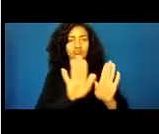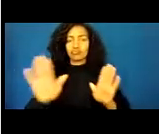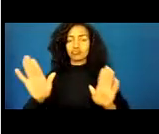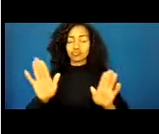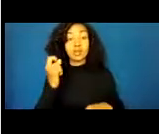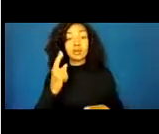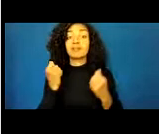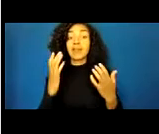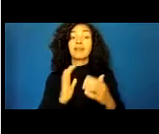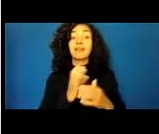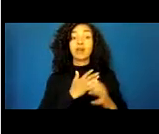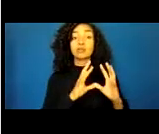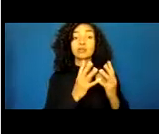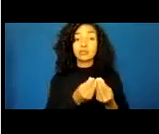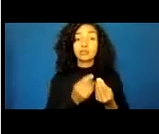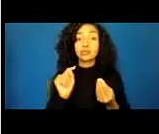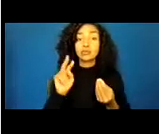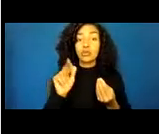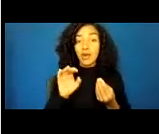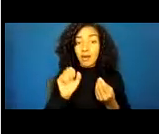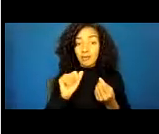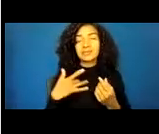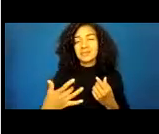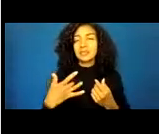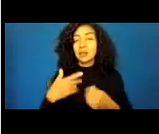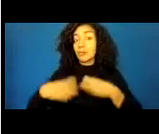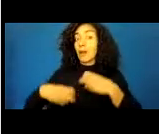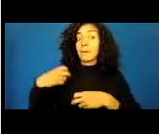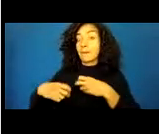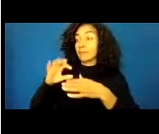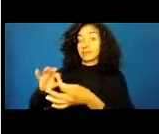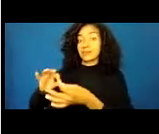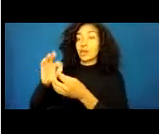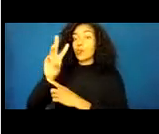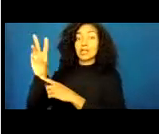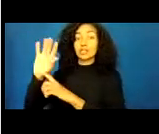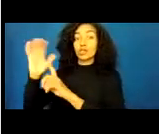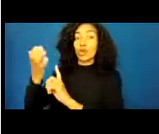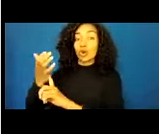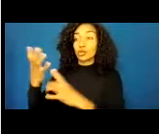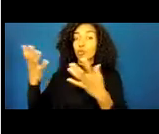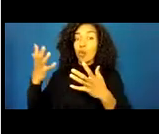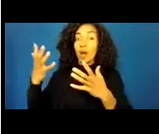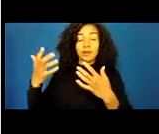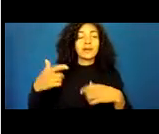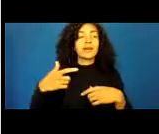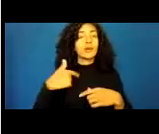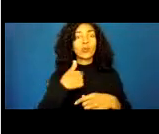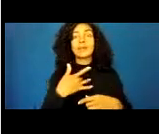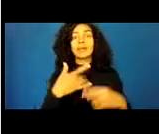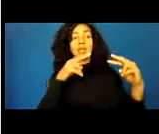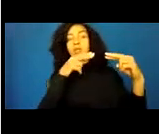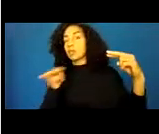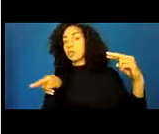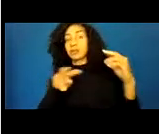issue within our Western systems that we avoid eye contact as a sign of respect. It's also